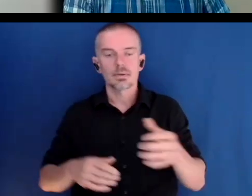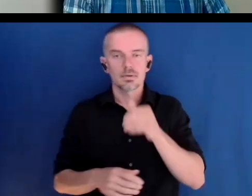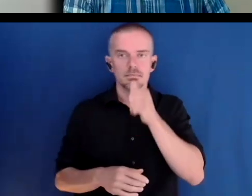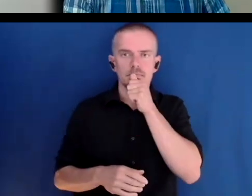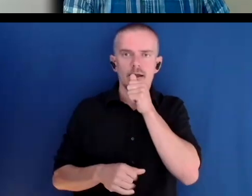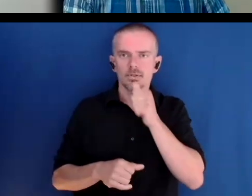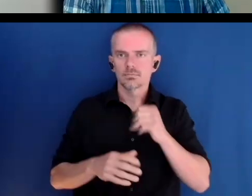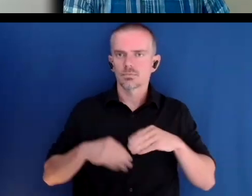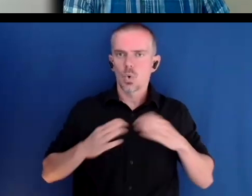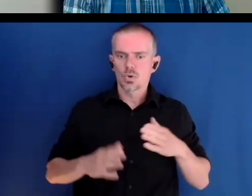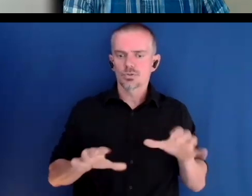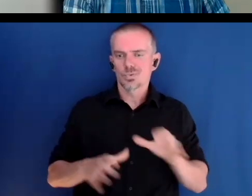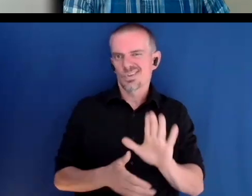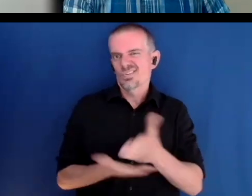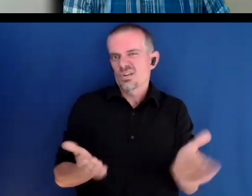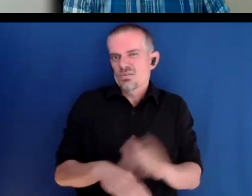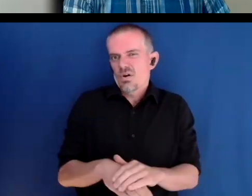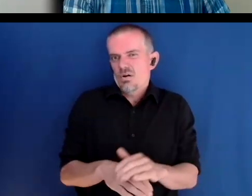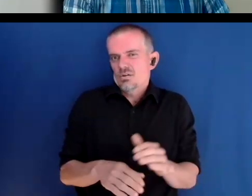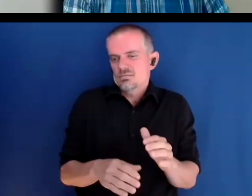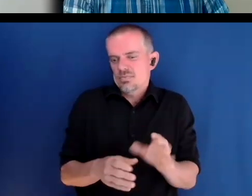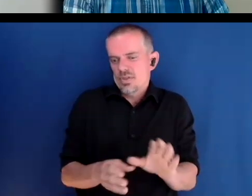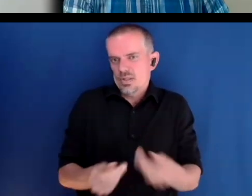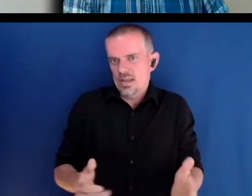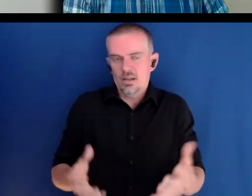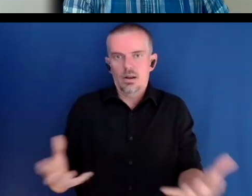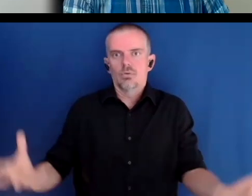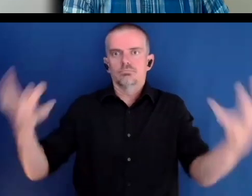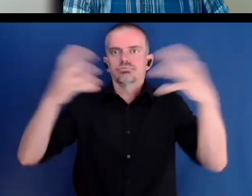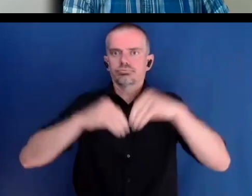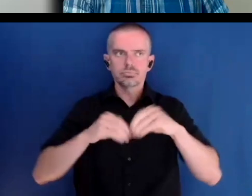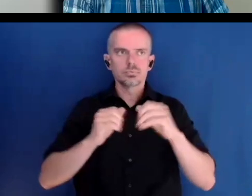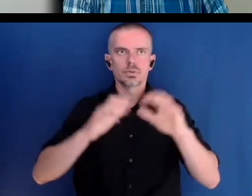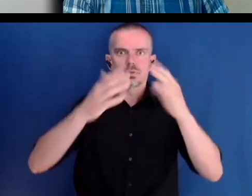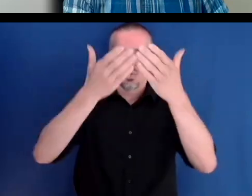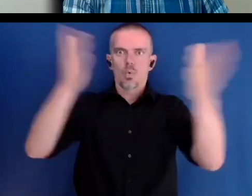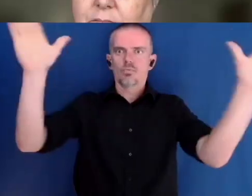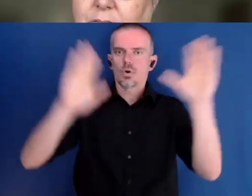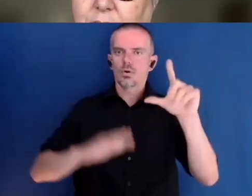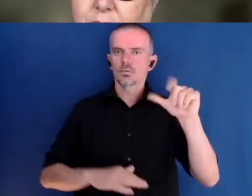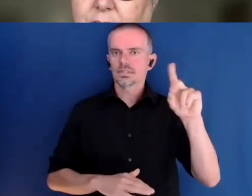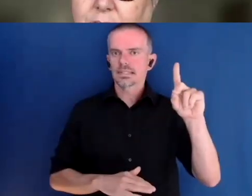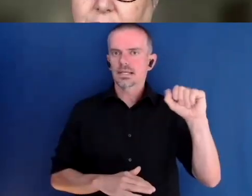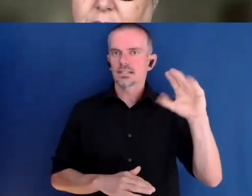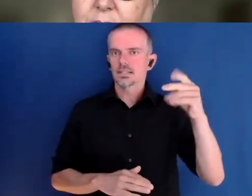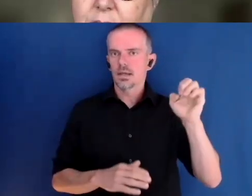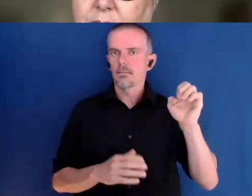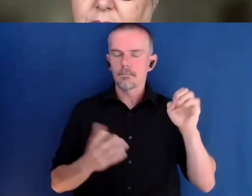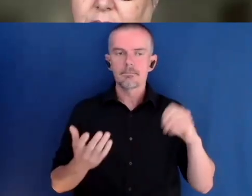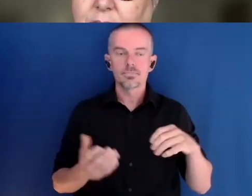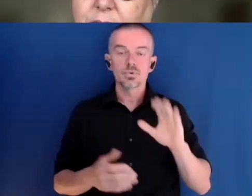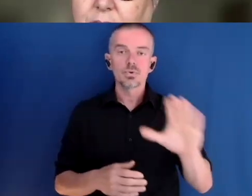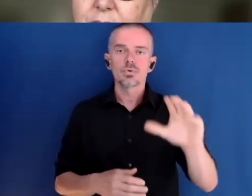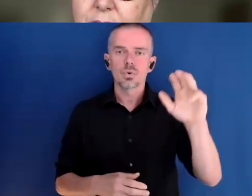on their own land. And now that wraps into this landscape vision. And so if your agreement, master